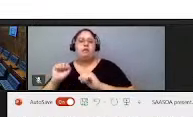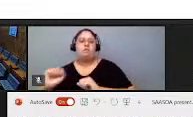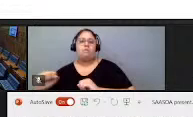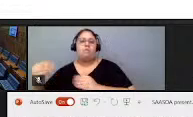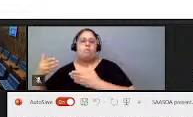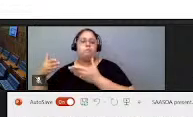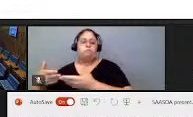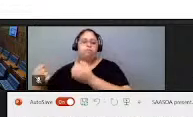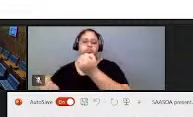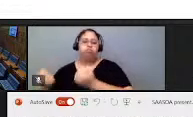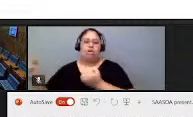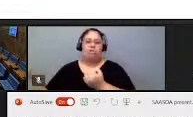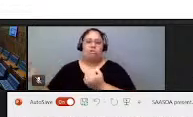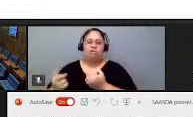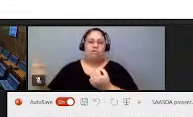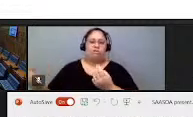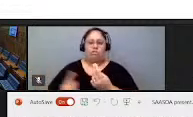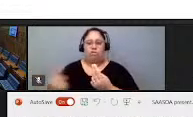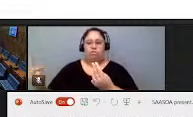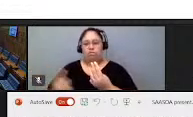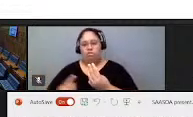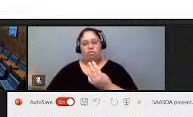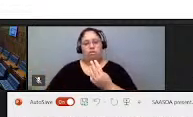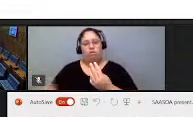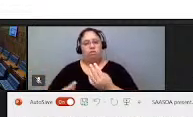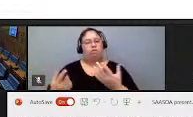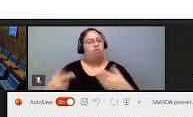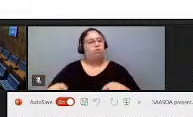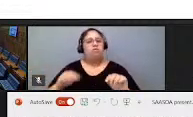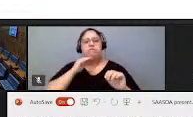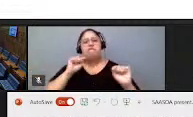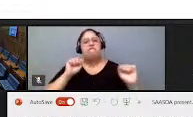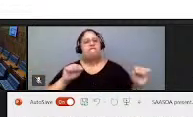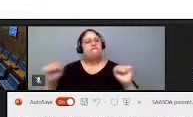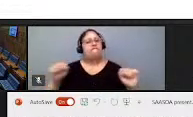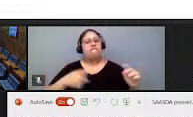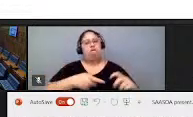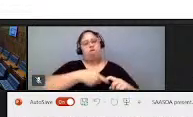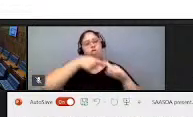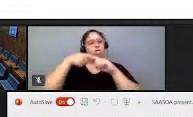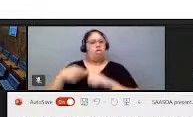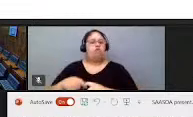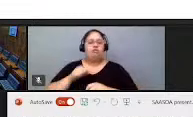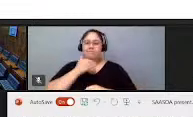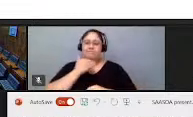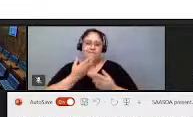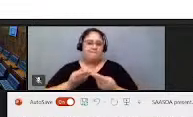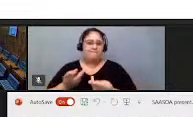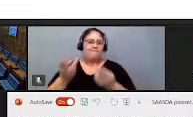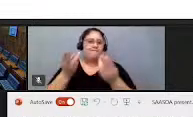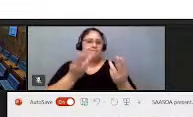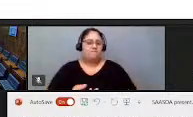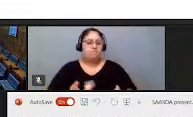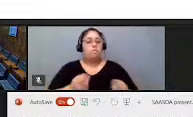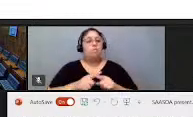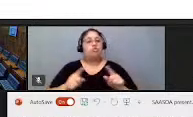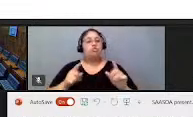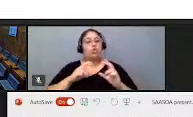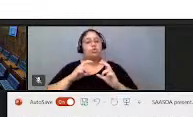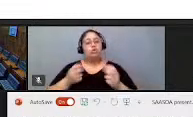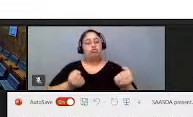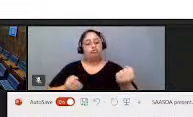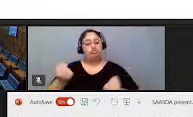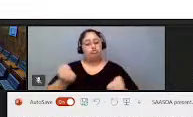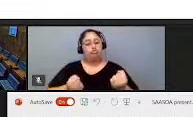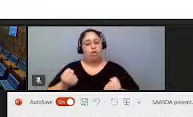side uh be that the trucks that bring the containers in this also leads to um trucks that's waiting for hours